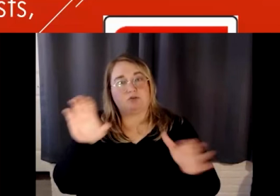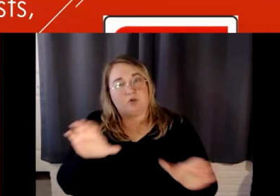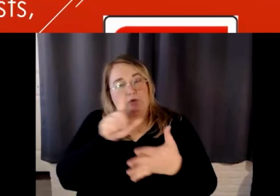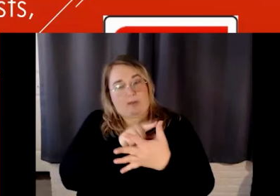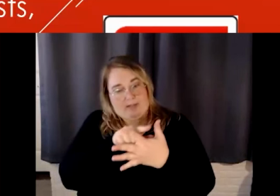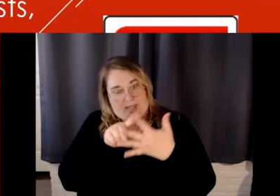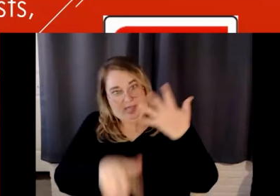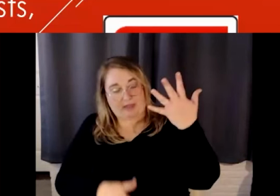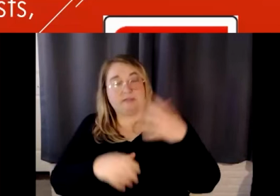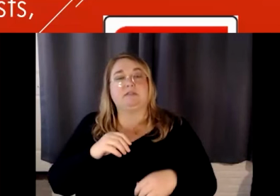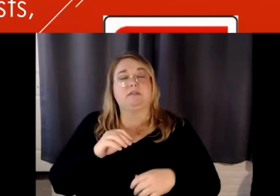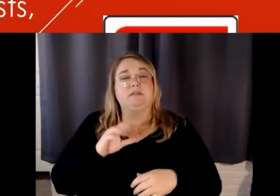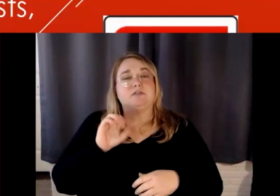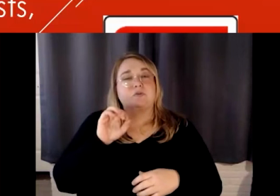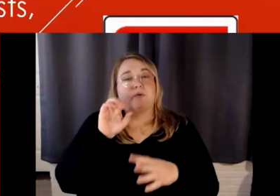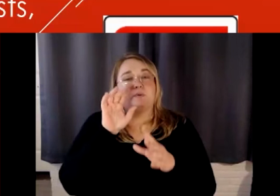got to get input.